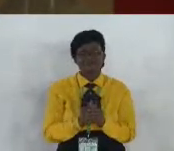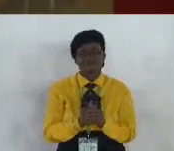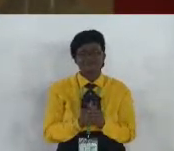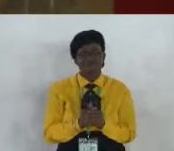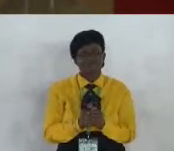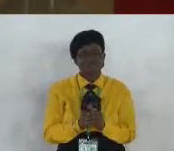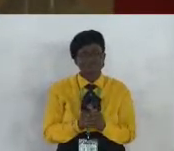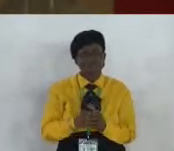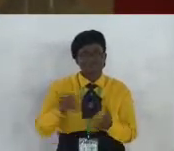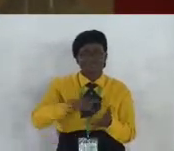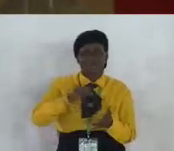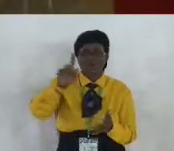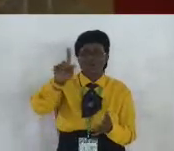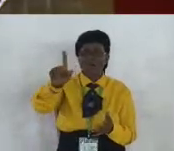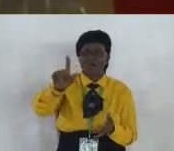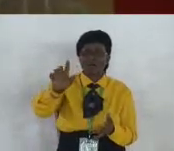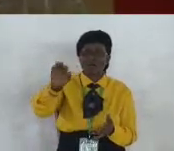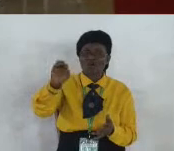Psalm 100 verse 3.